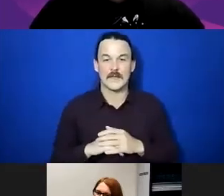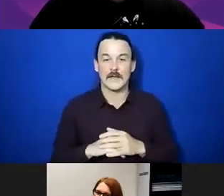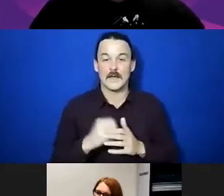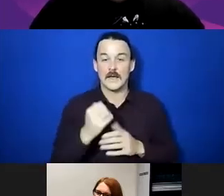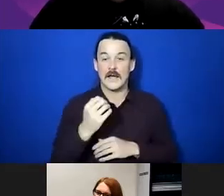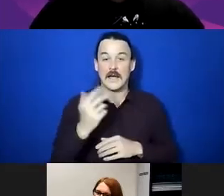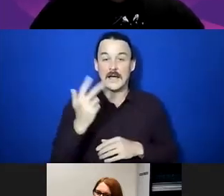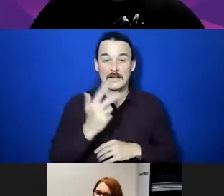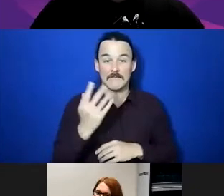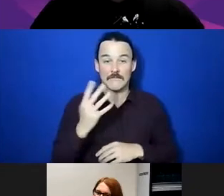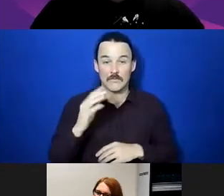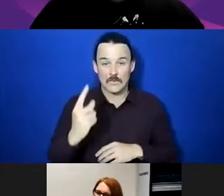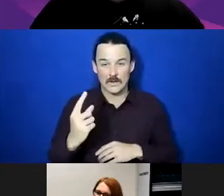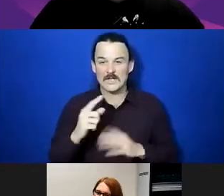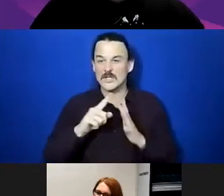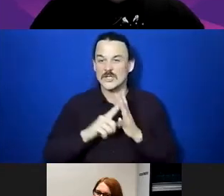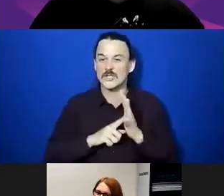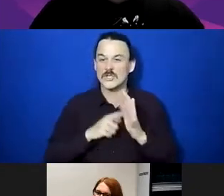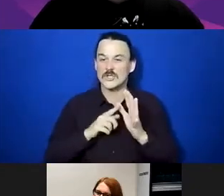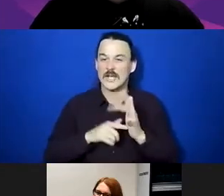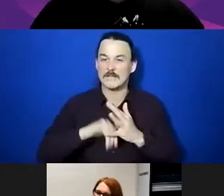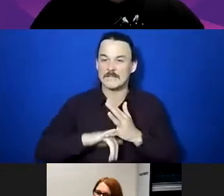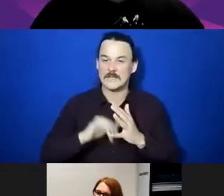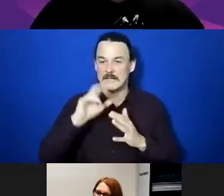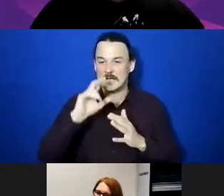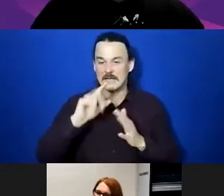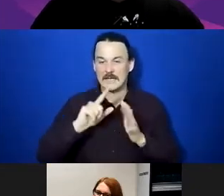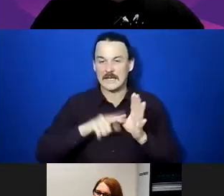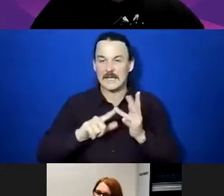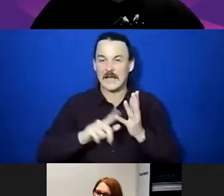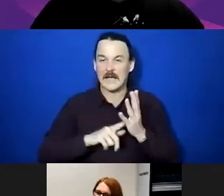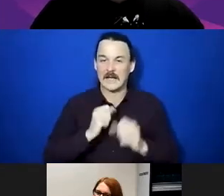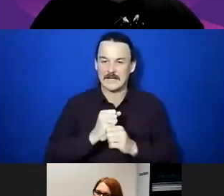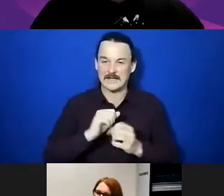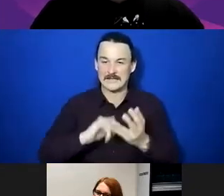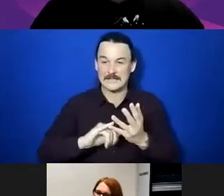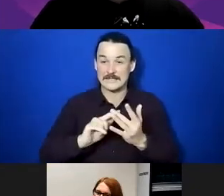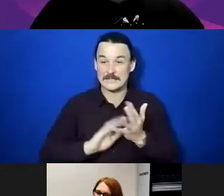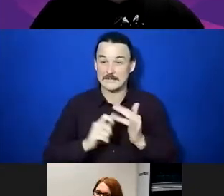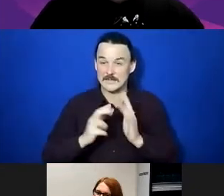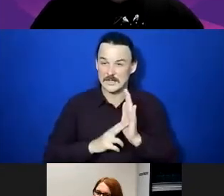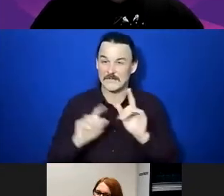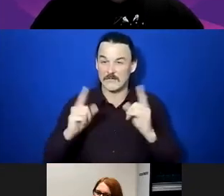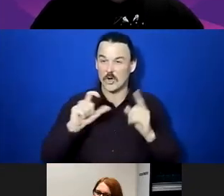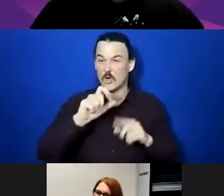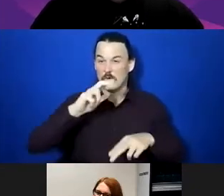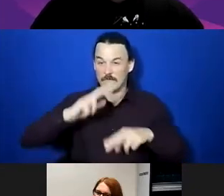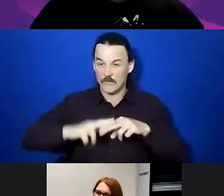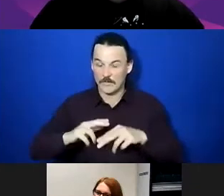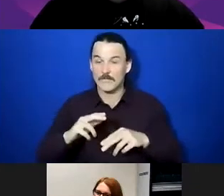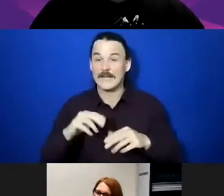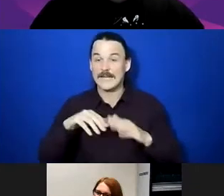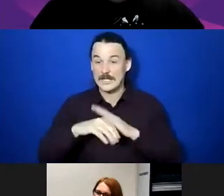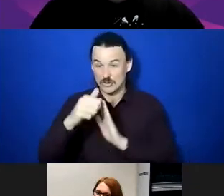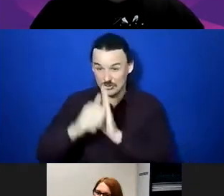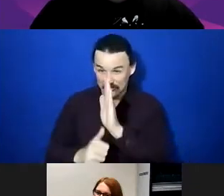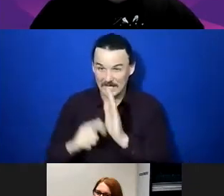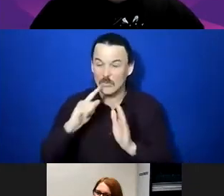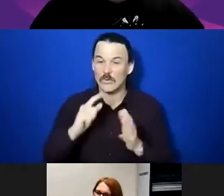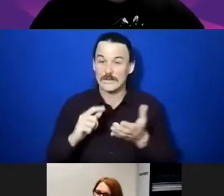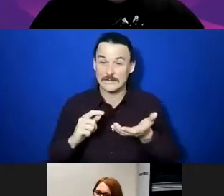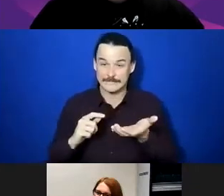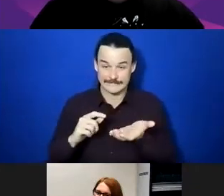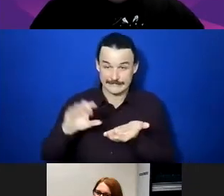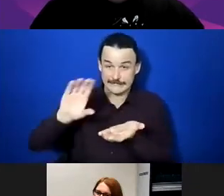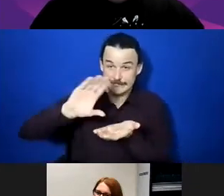Young Simpson first used chloroform during surgery by dripping the substance onto a sponge that was then inhaled by